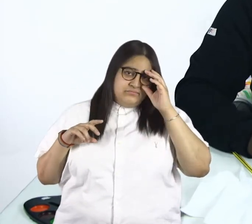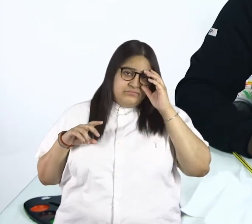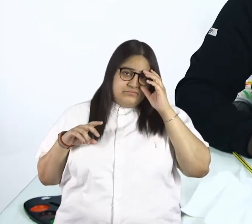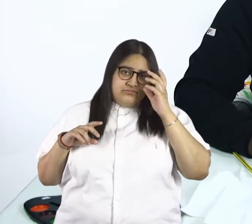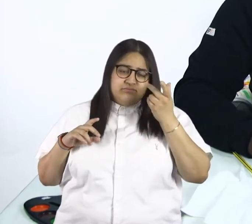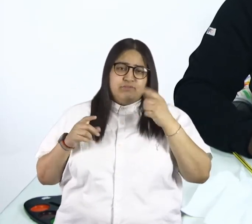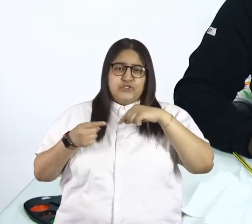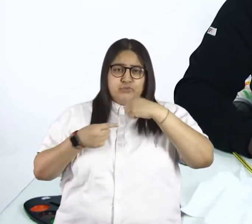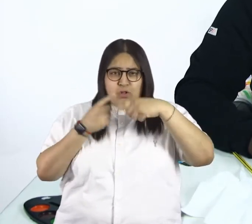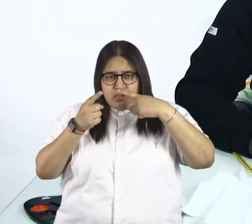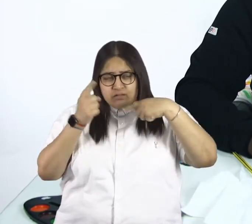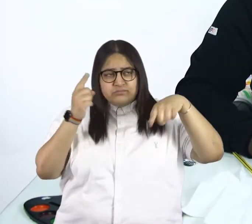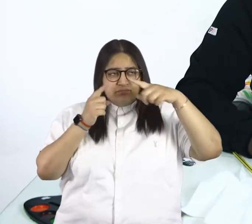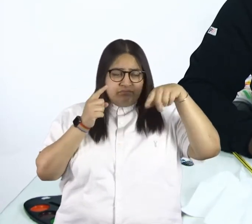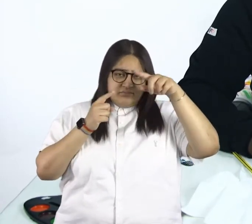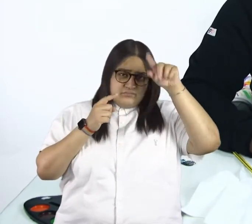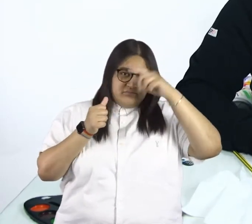swirls,